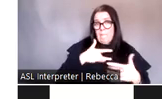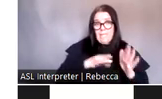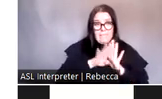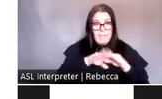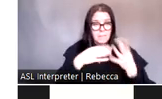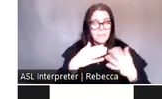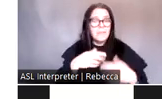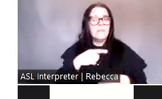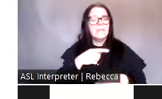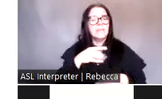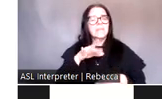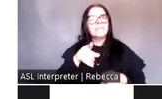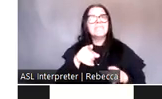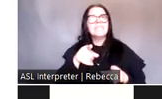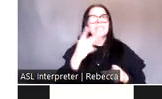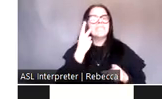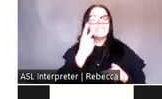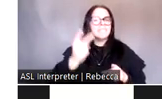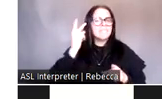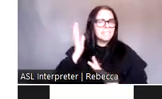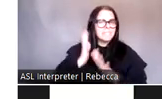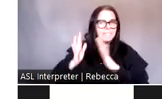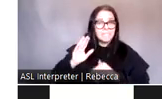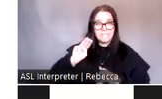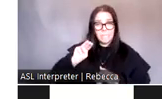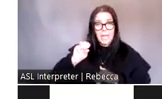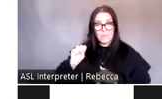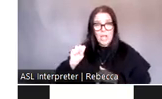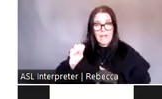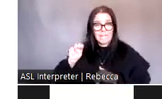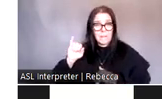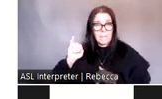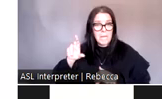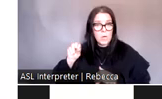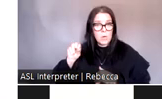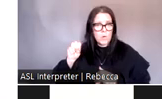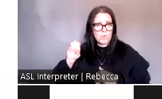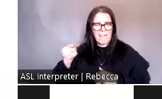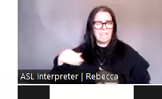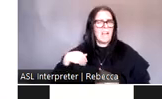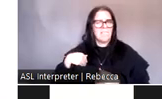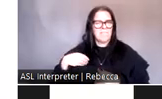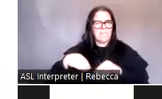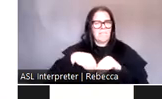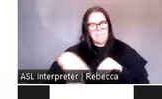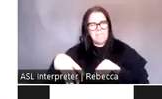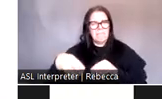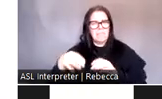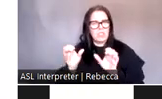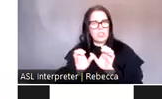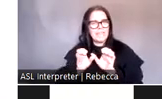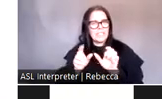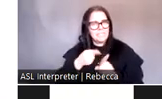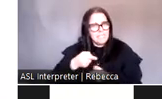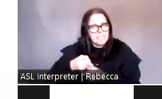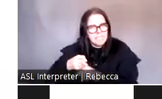think back to early years of Microsoft. Microsoft has had certifications that any of us could have taken over